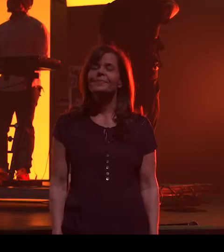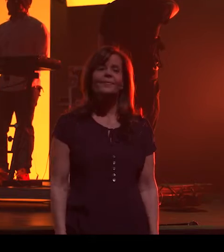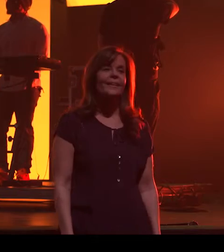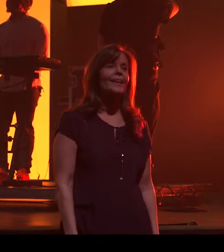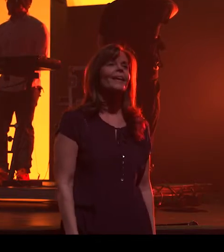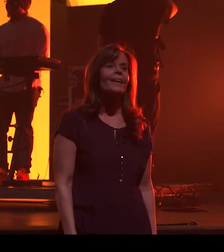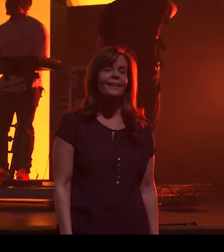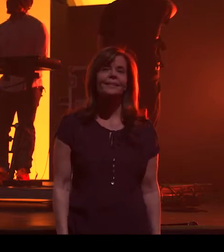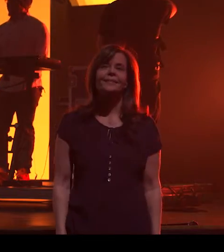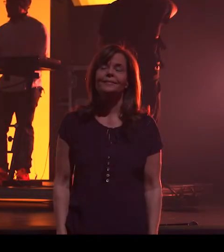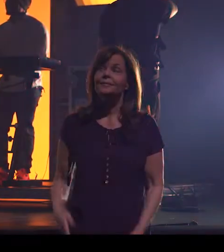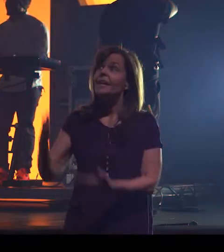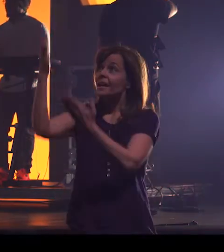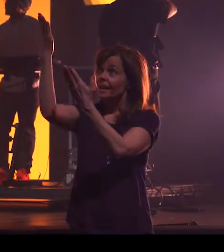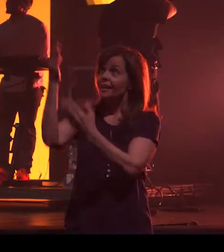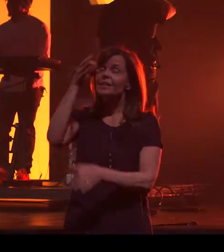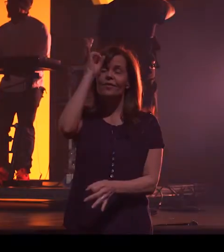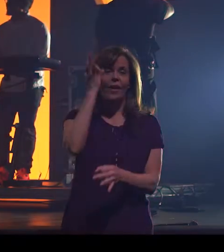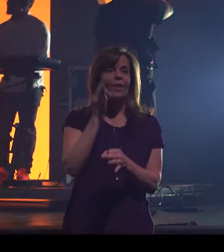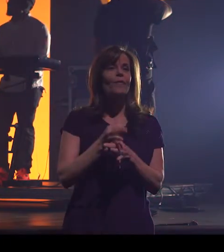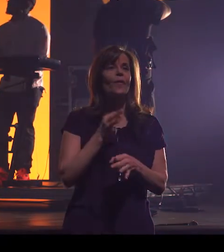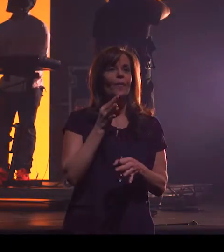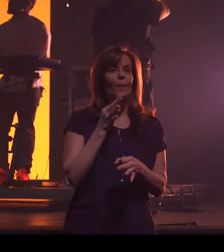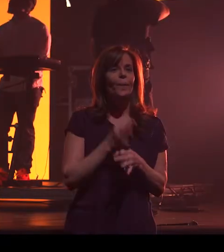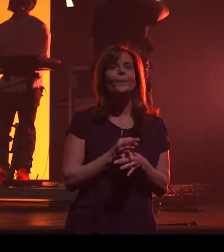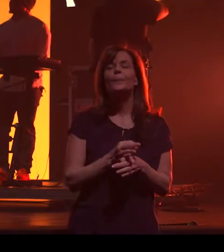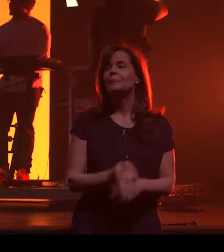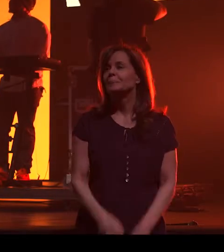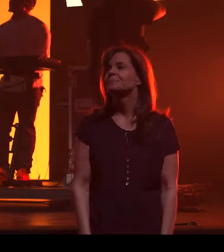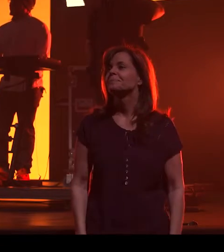faithfulness. Yeah, he's faithful.